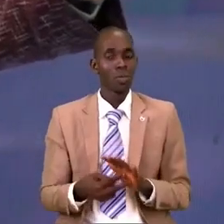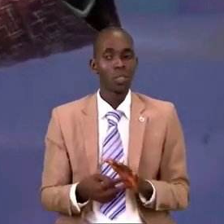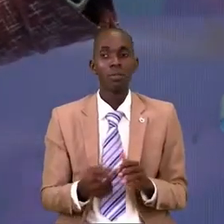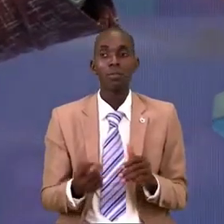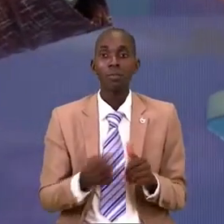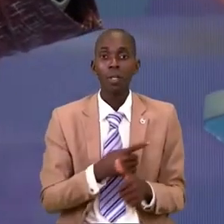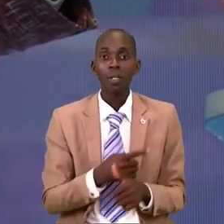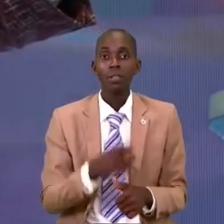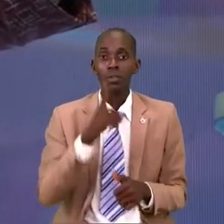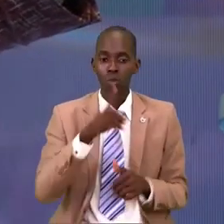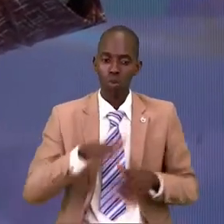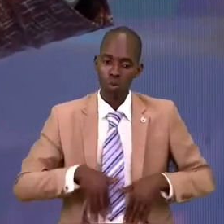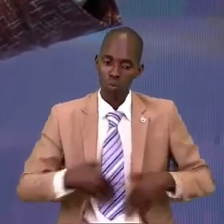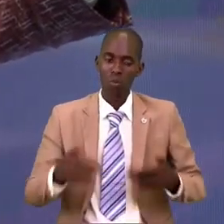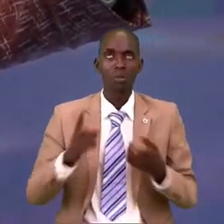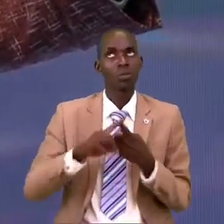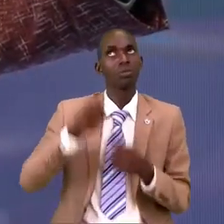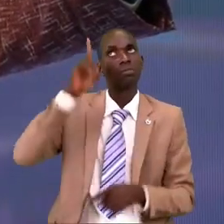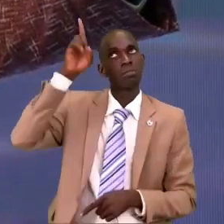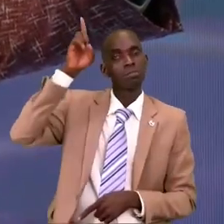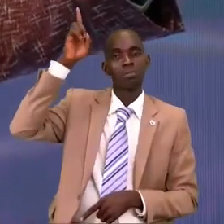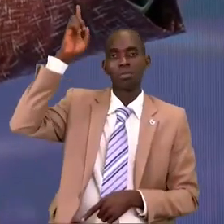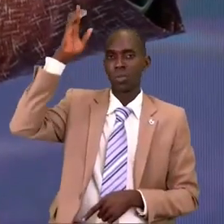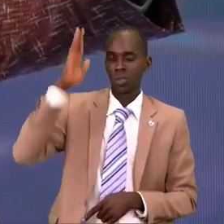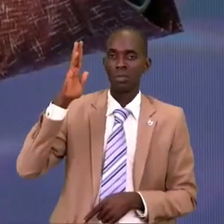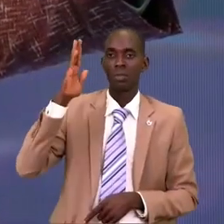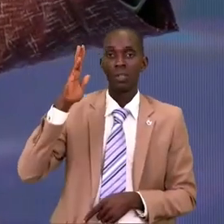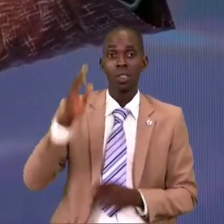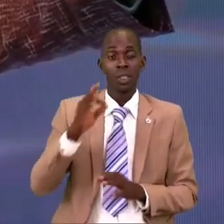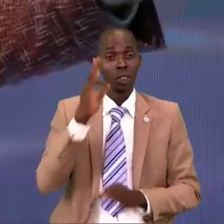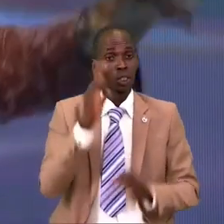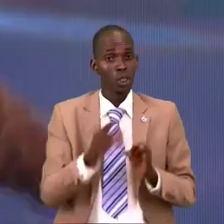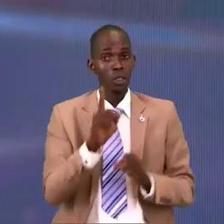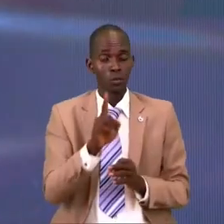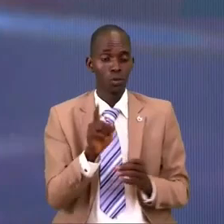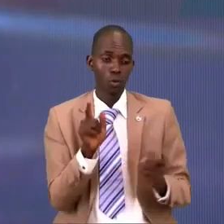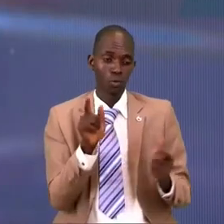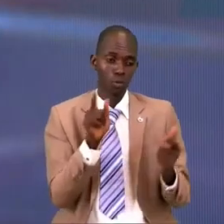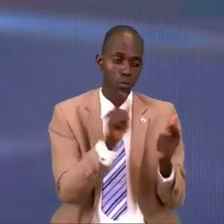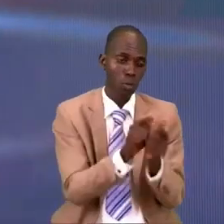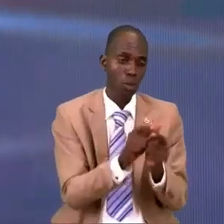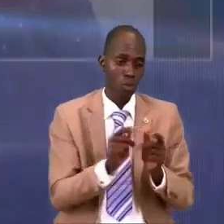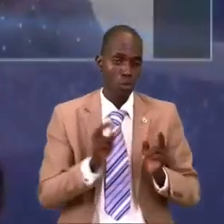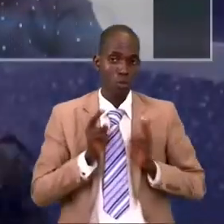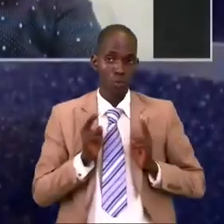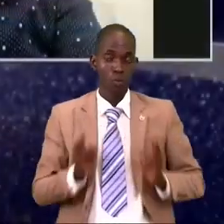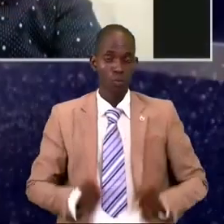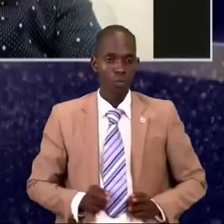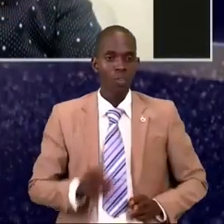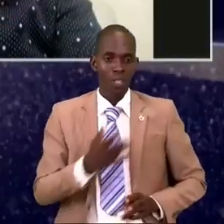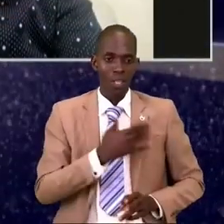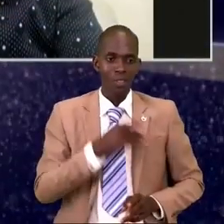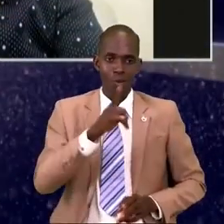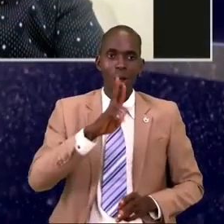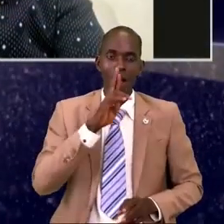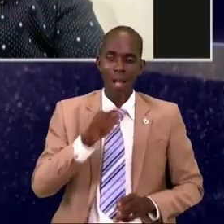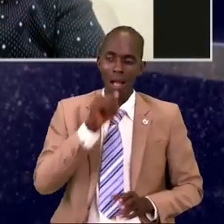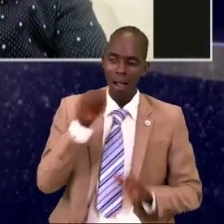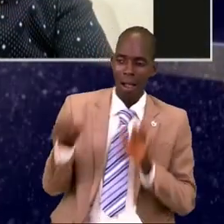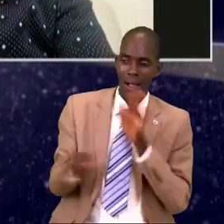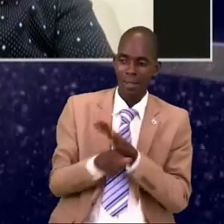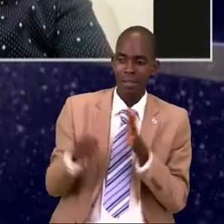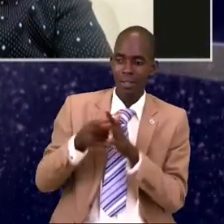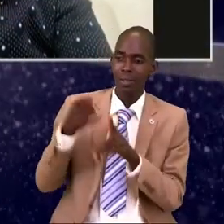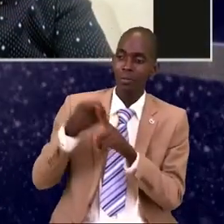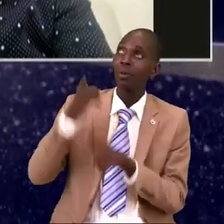from God, man is not the final authority to give you forgiveness. God is the